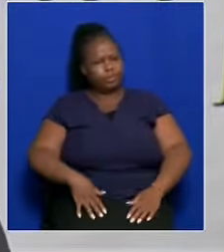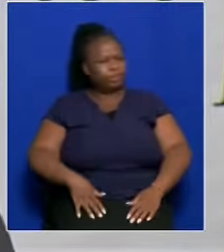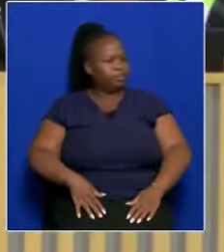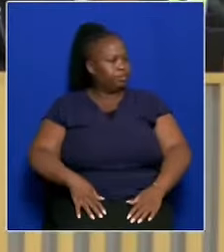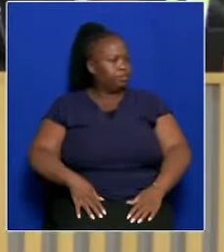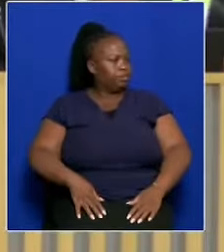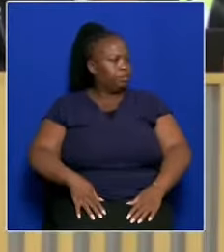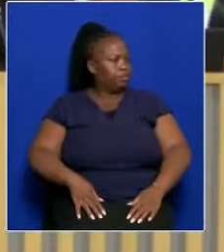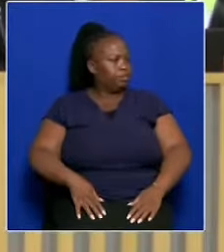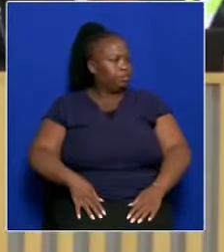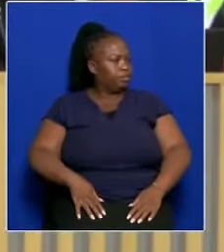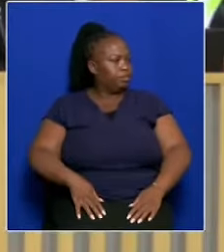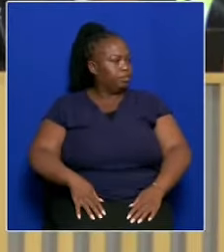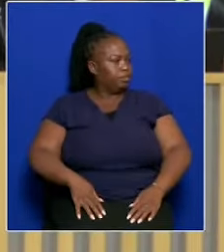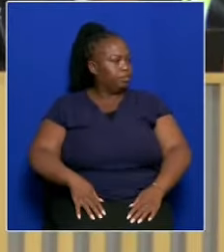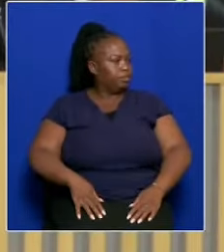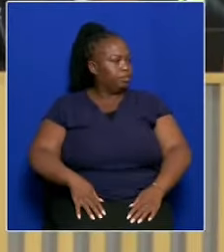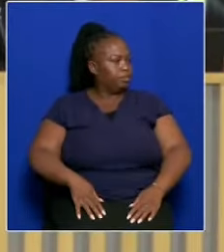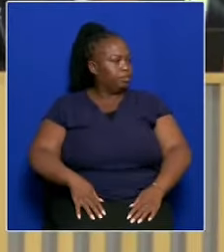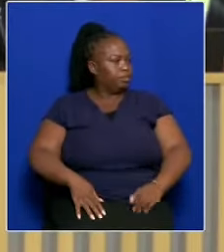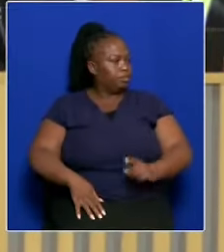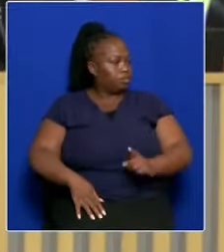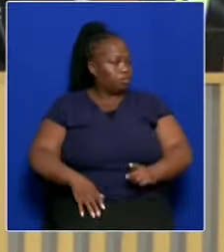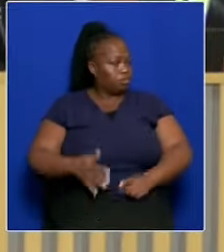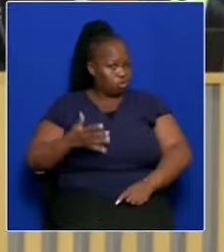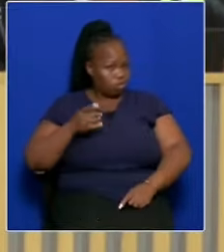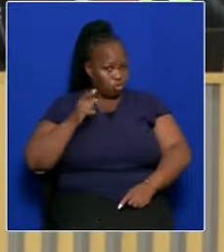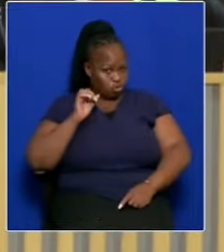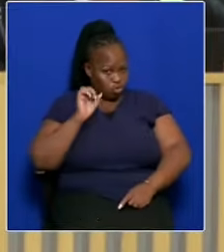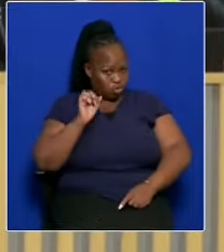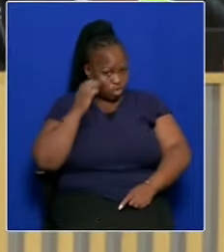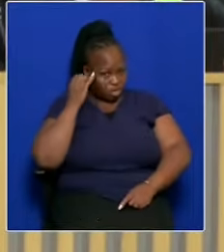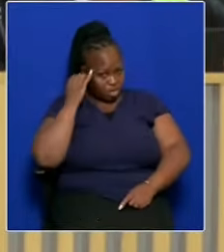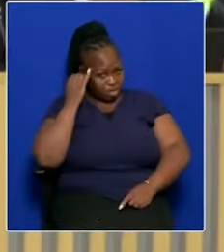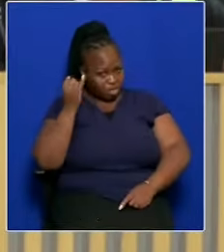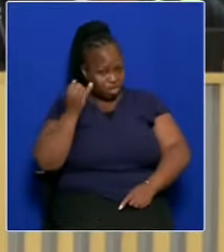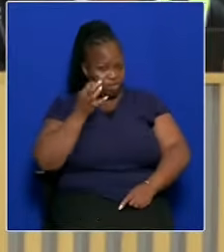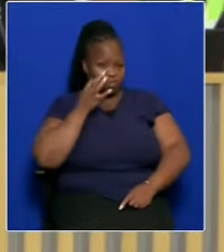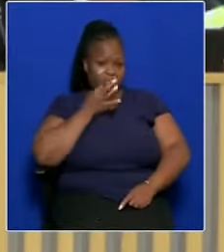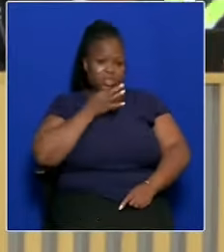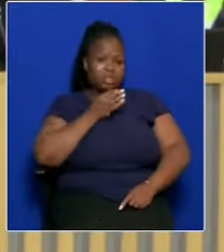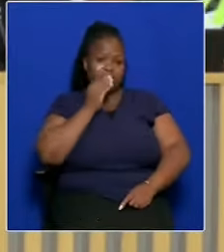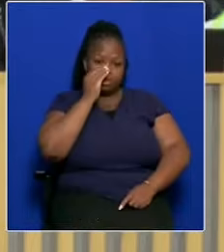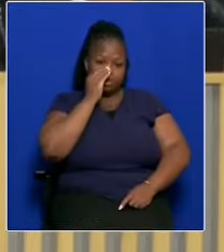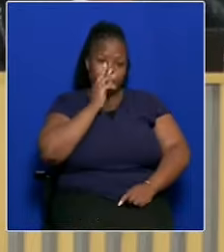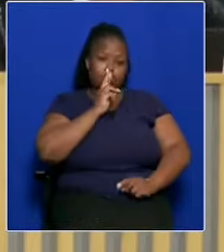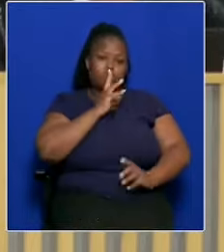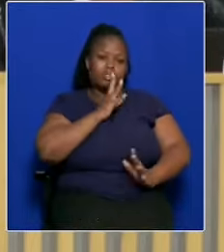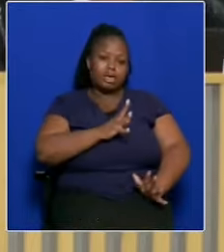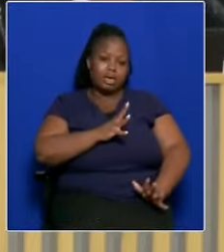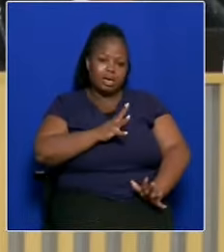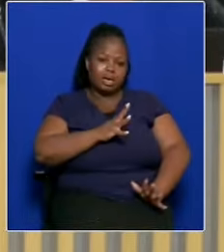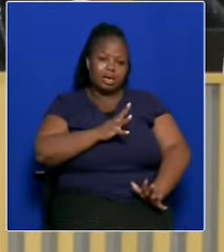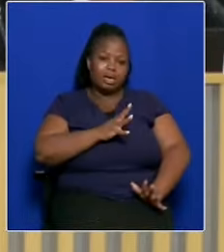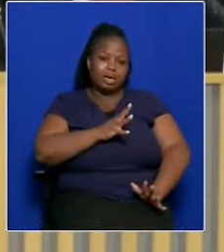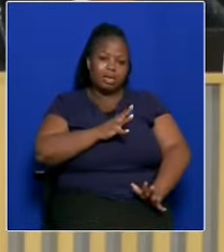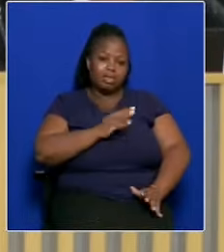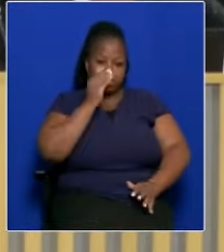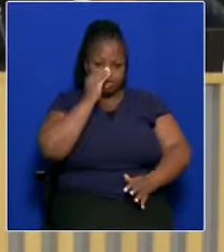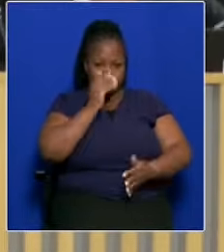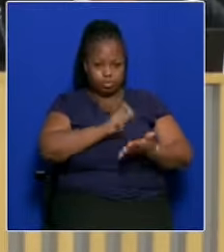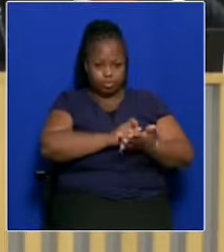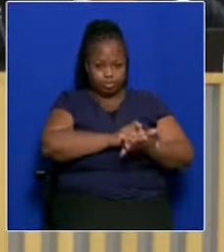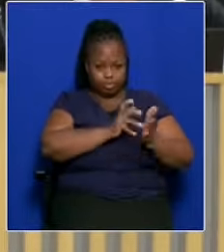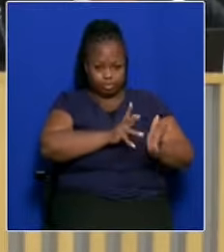You were seeking the idea, your idea was that the journalist who was using Musa Kahula would be the one that's